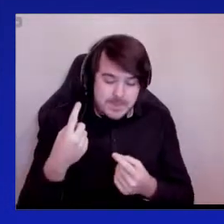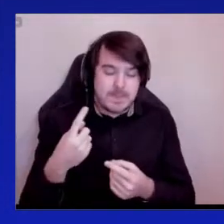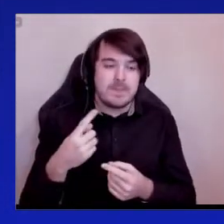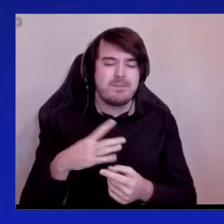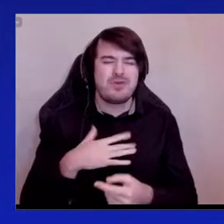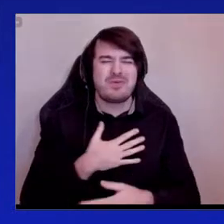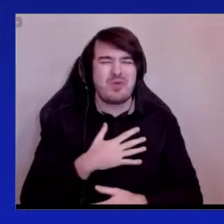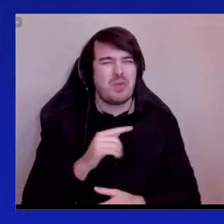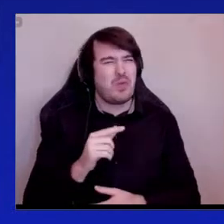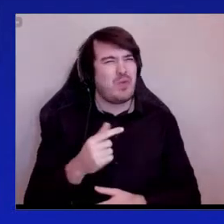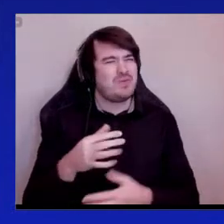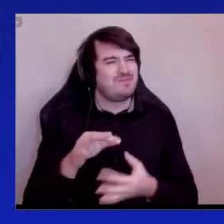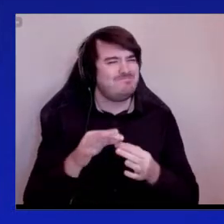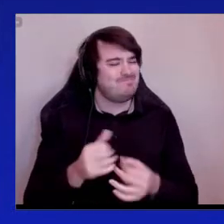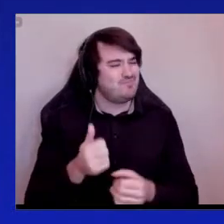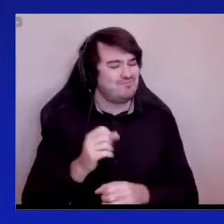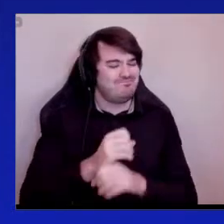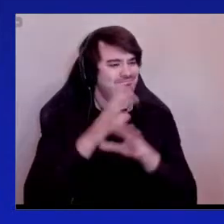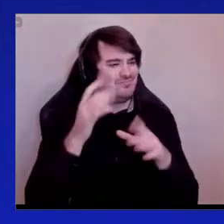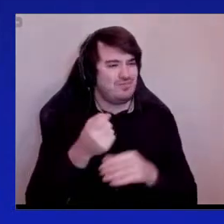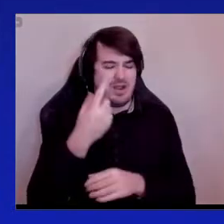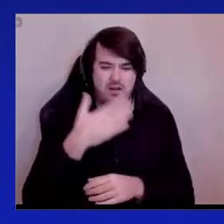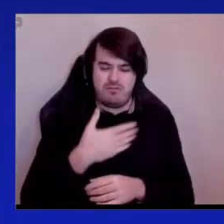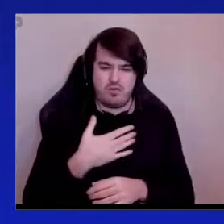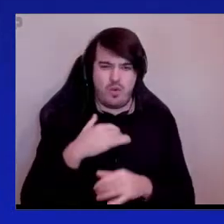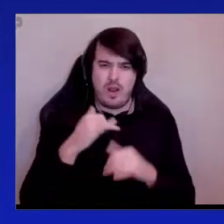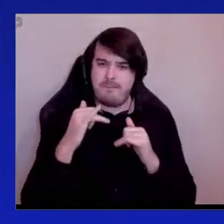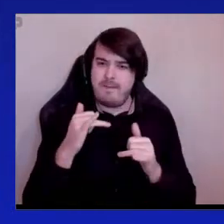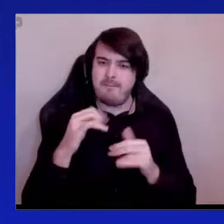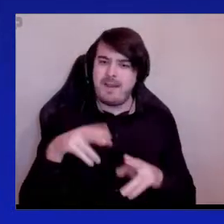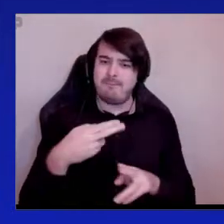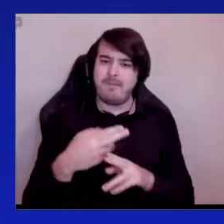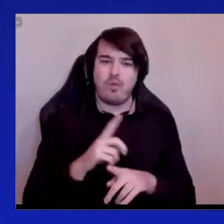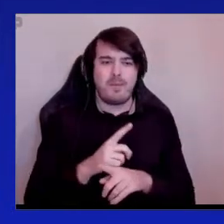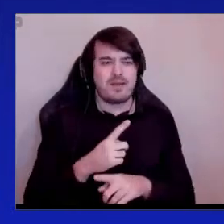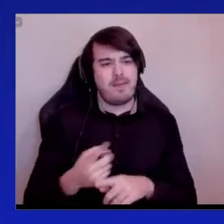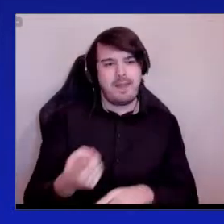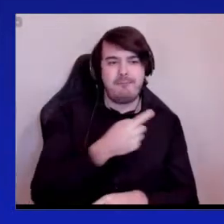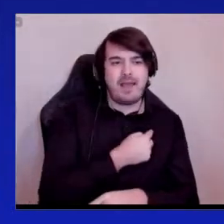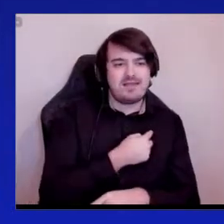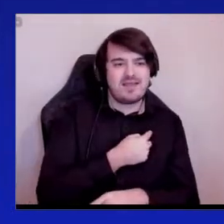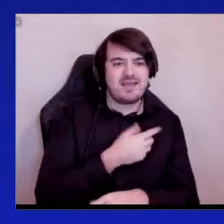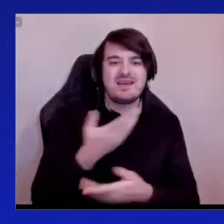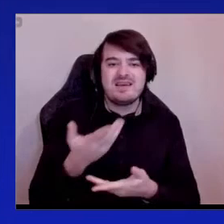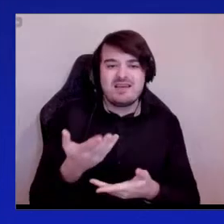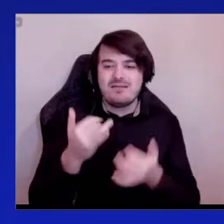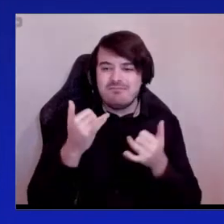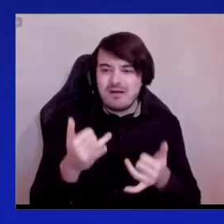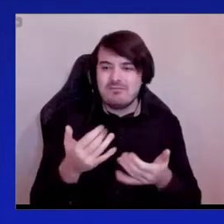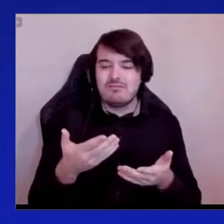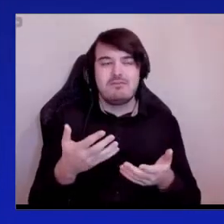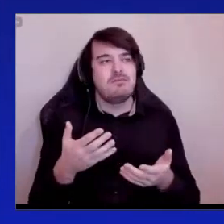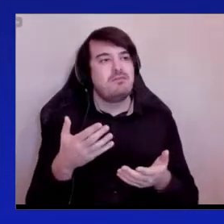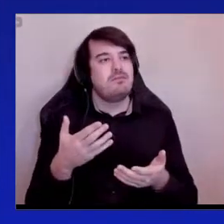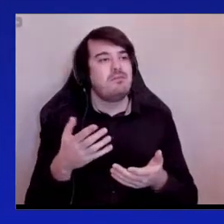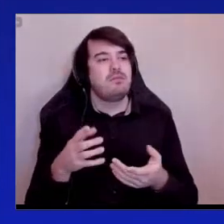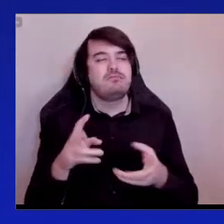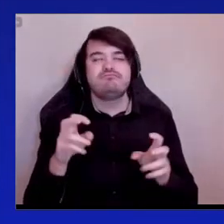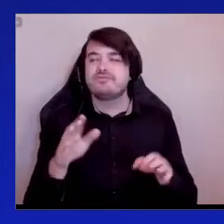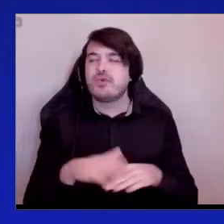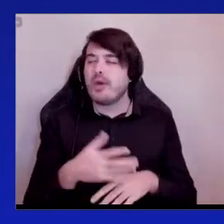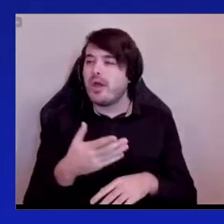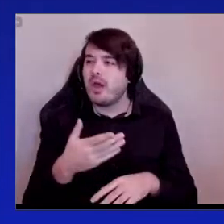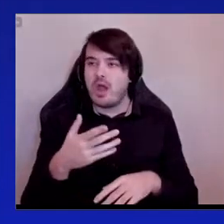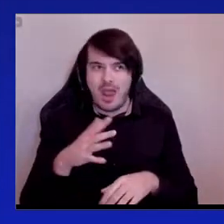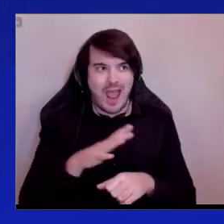comprendre pourquoi Right on a un peu la même réponse que la semaine dernière the shortfall par rapport supply, but why is the answer the same as à last savoir week? finalement si on va avoir